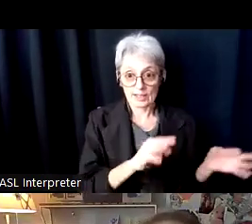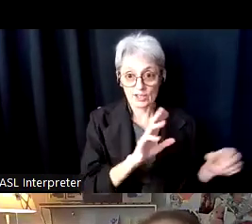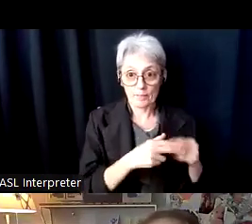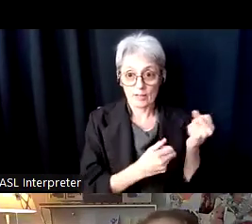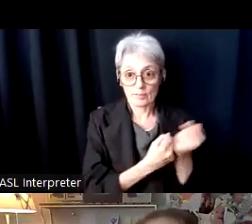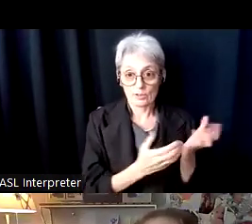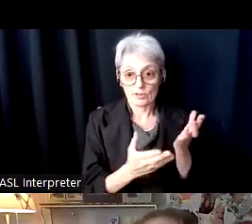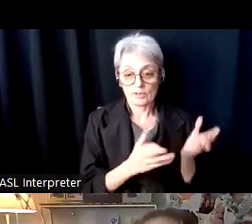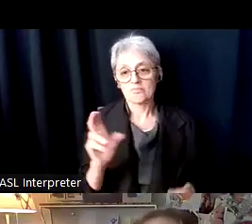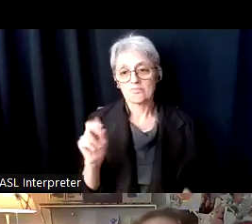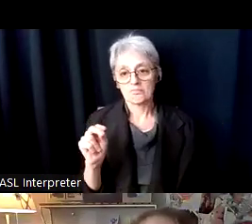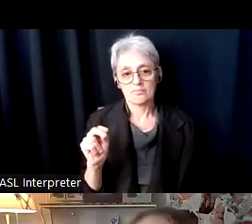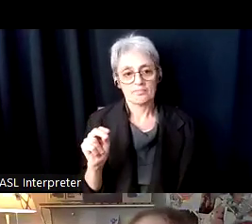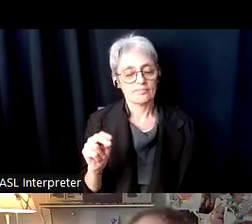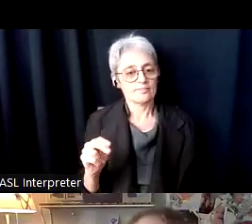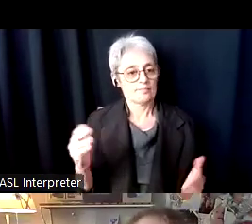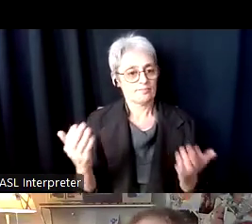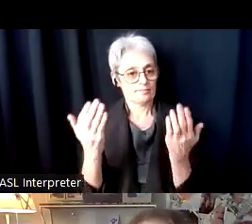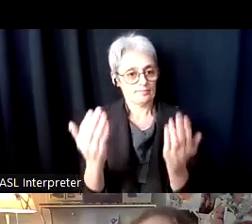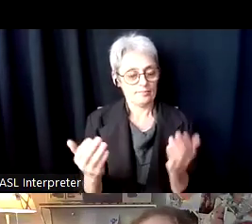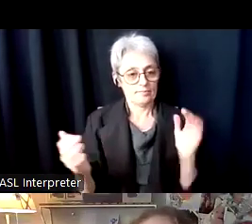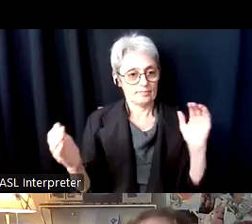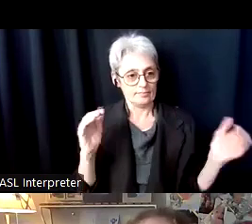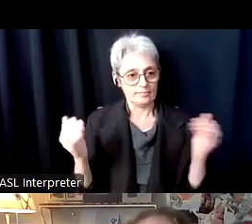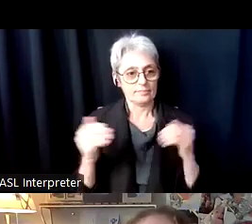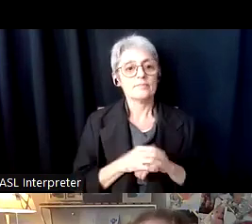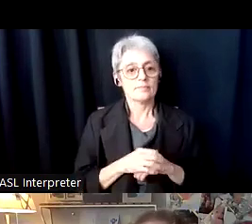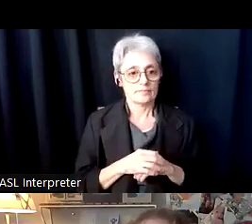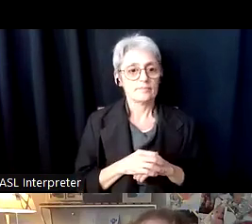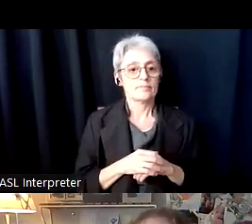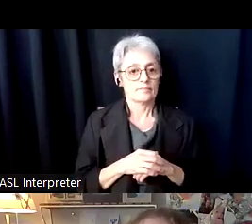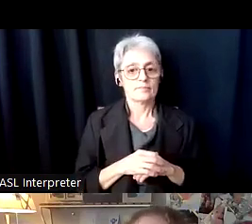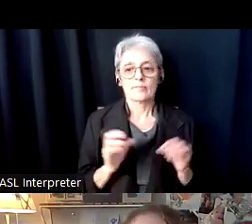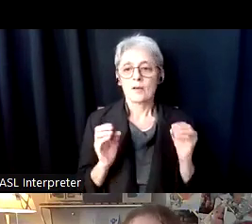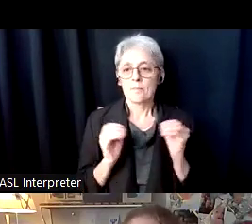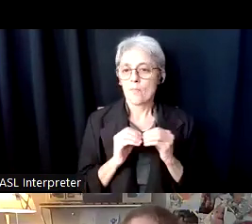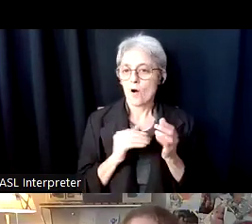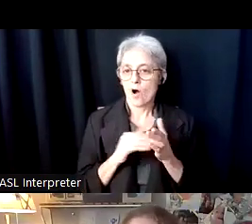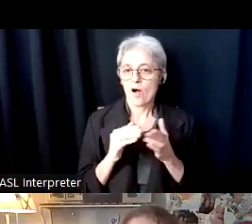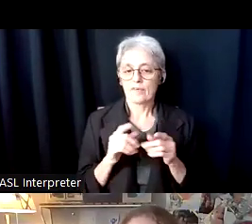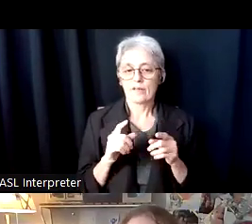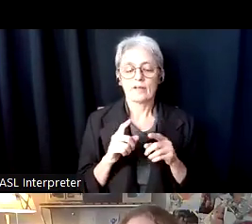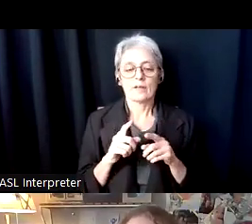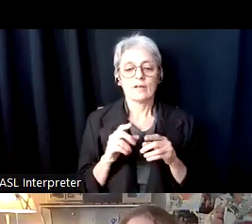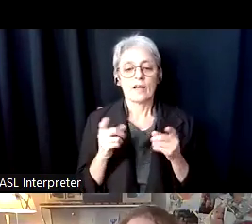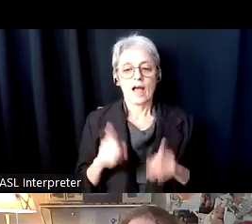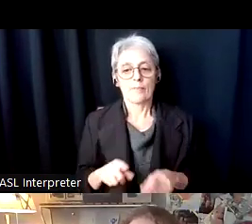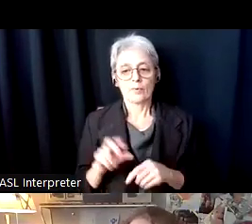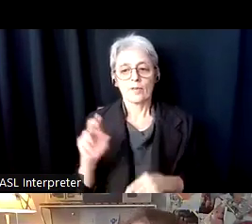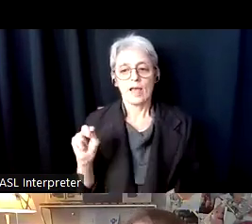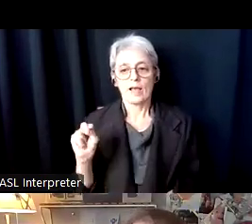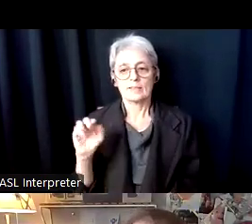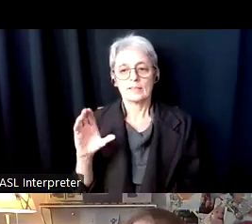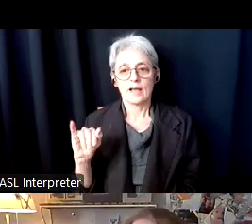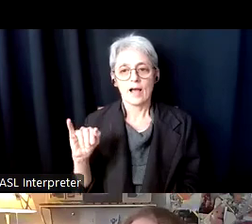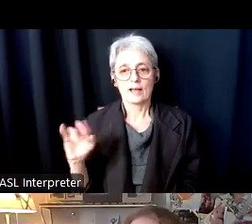tree maps side by side, we can see that that's much more common among NCI-IDD respondents. So on the